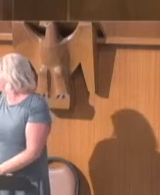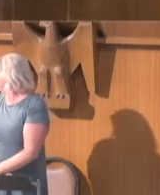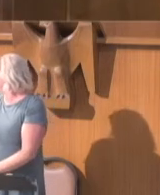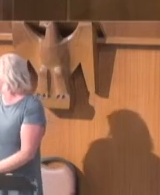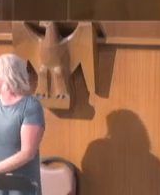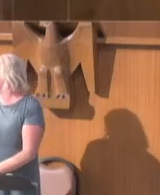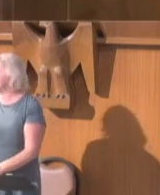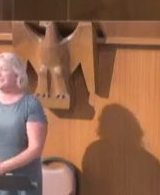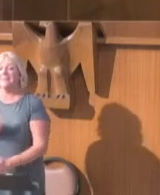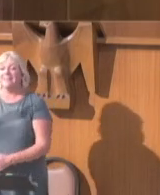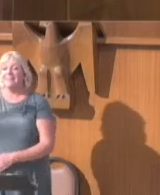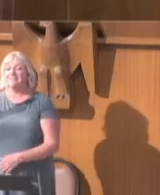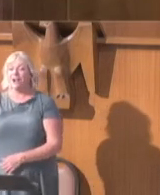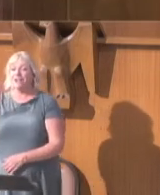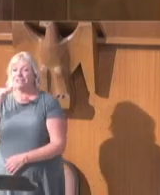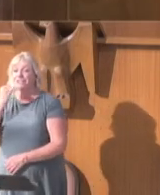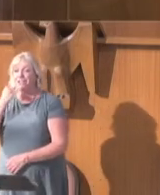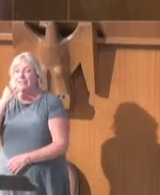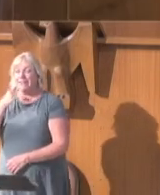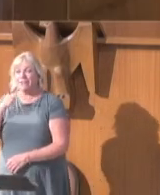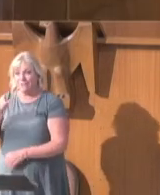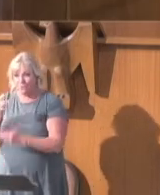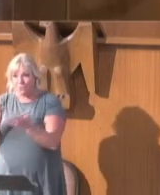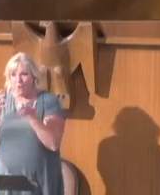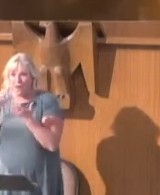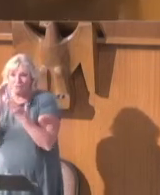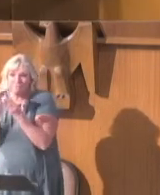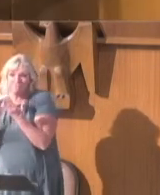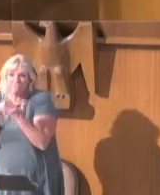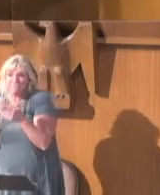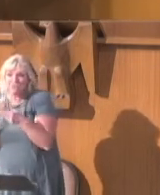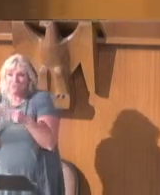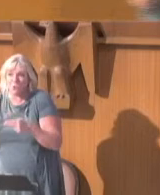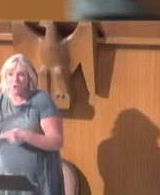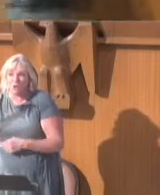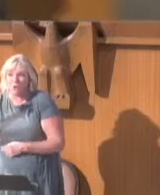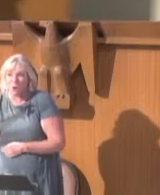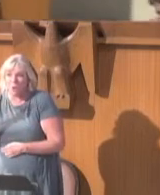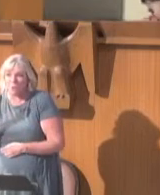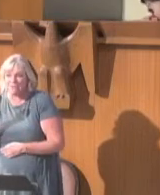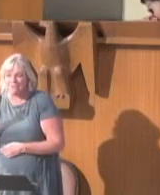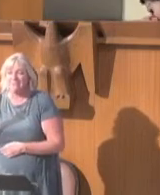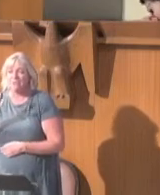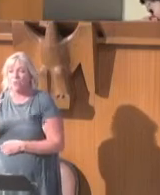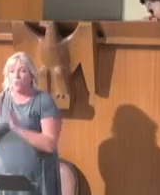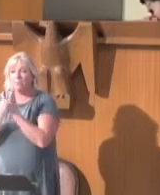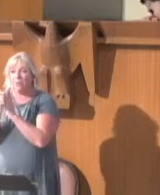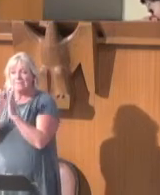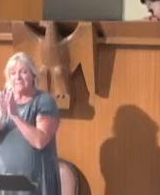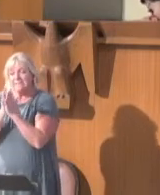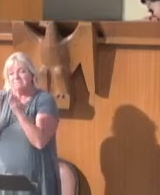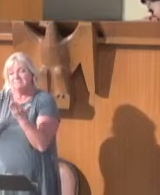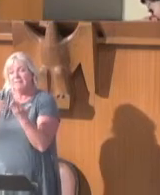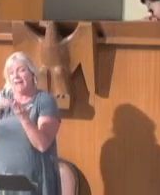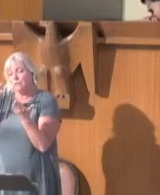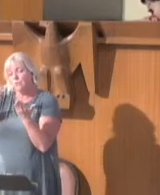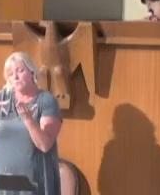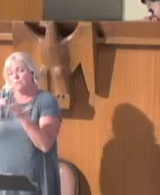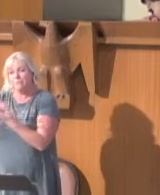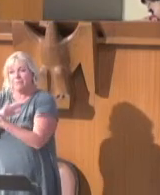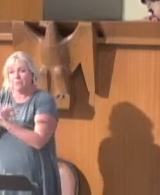And if you would like to write Carrie a note, there is a little insert in your bulletin, and we would love for you to